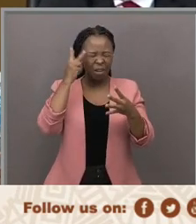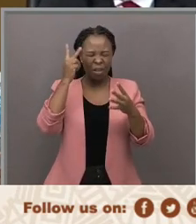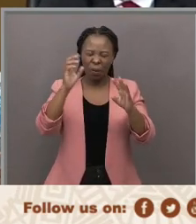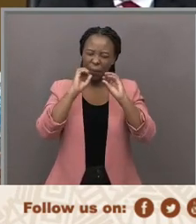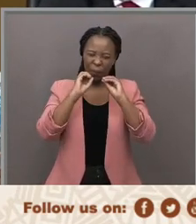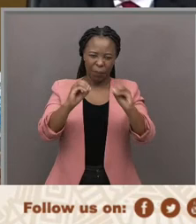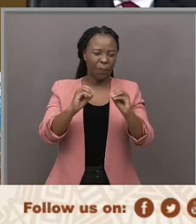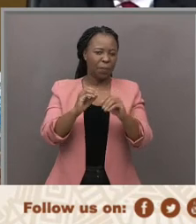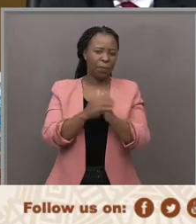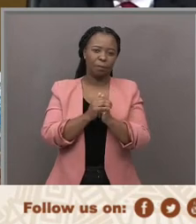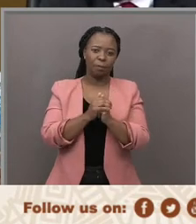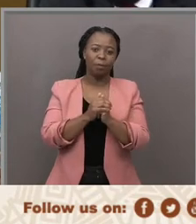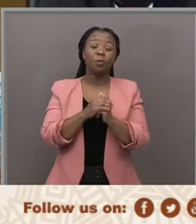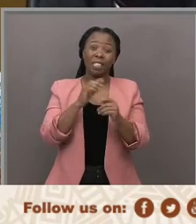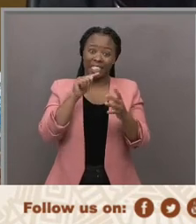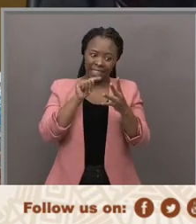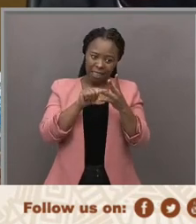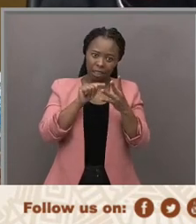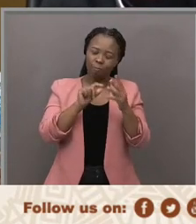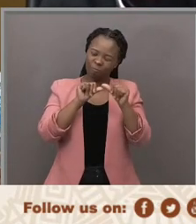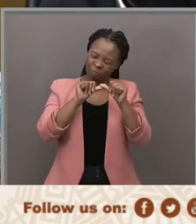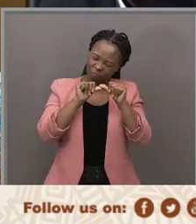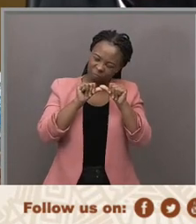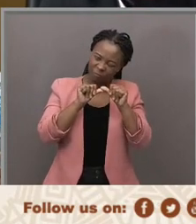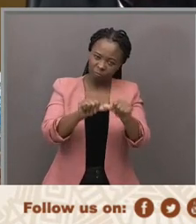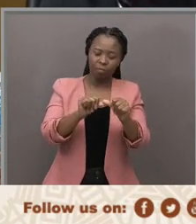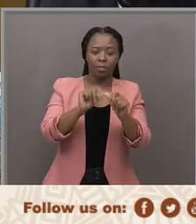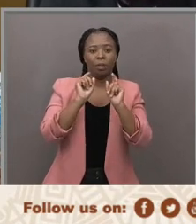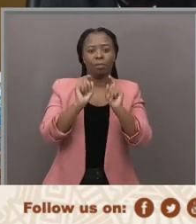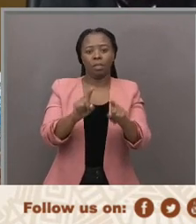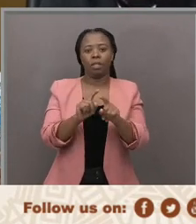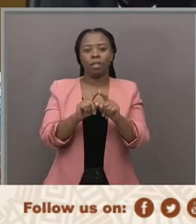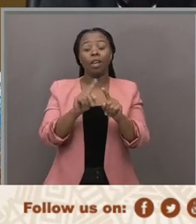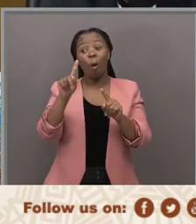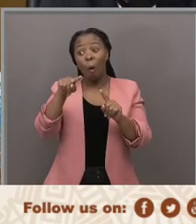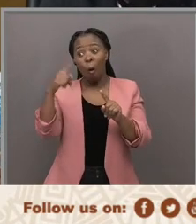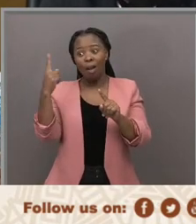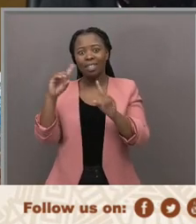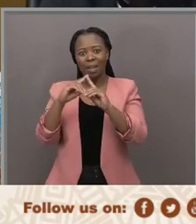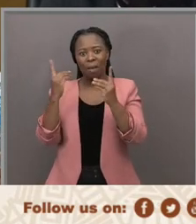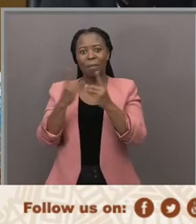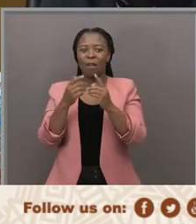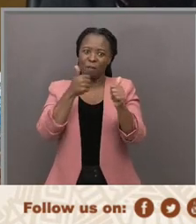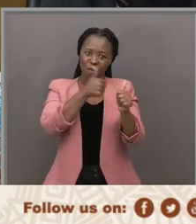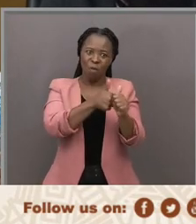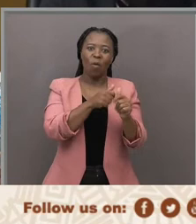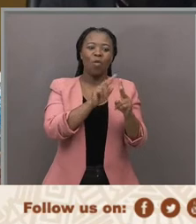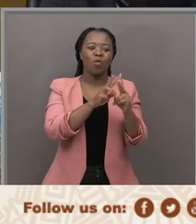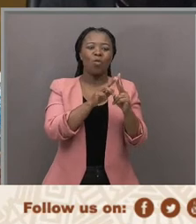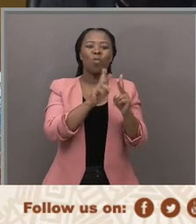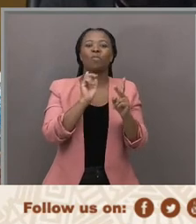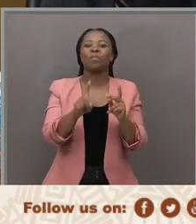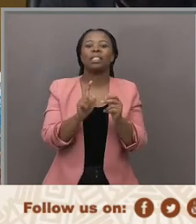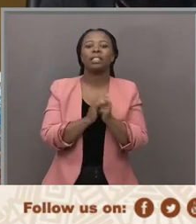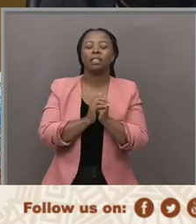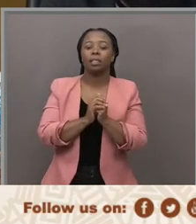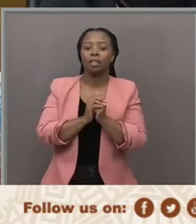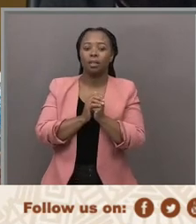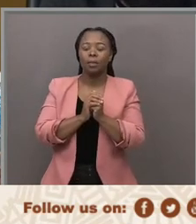the track record that must be maintained, and all the departments must follow. I am